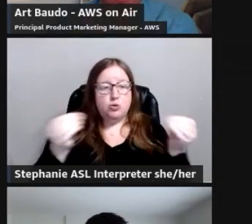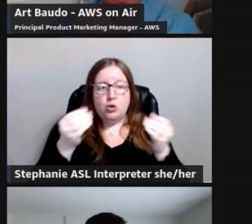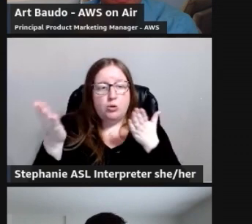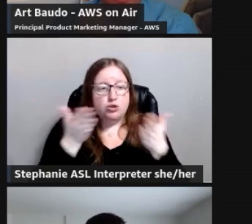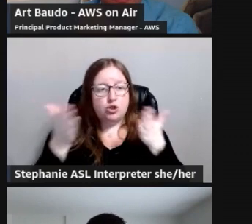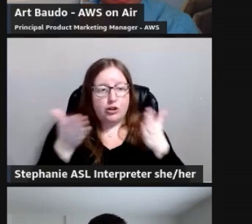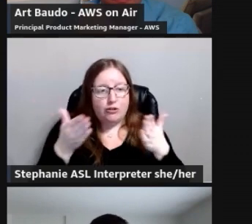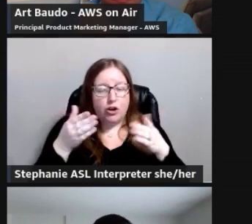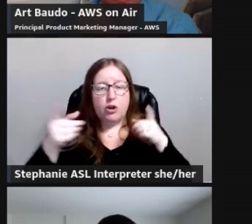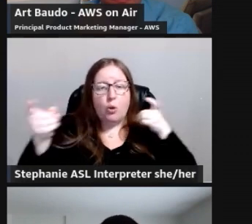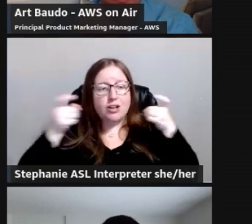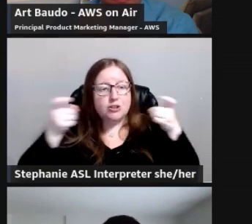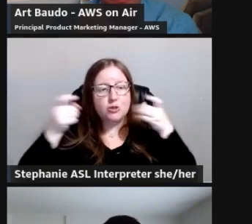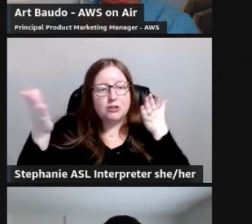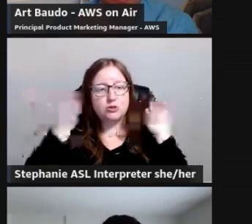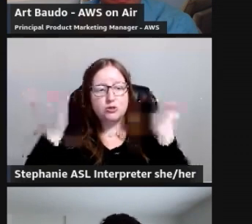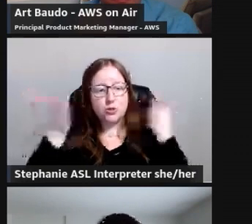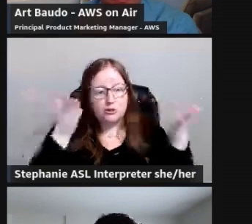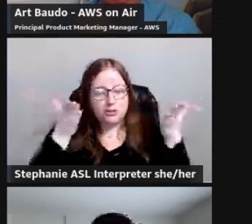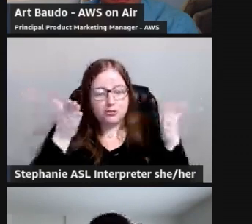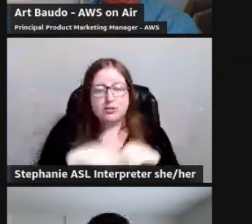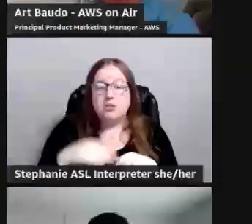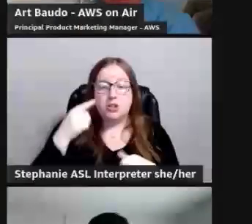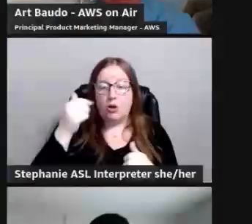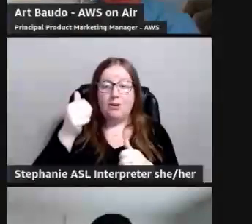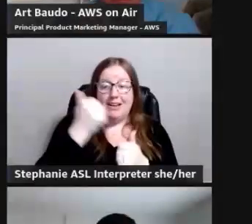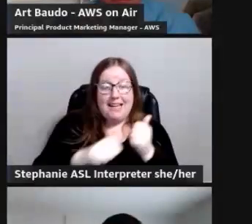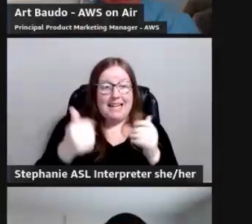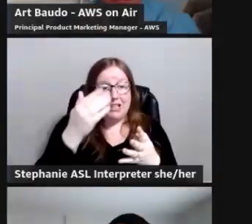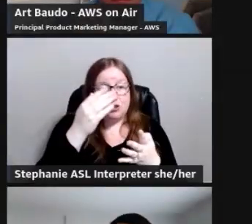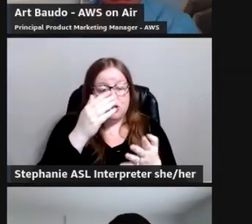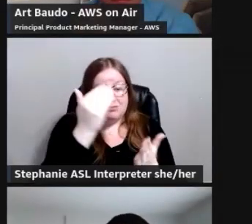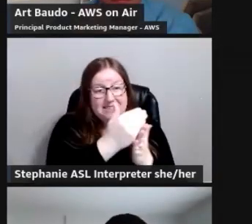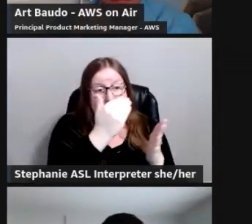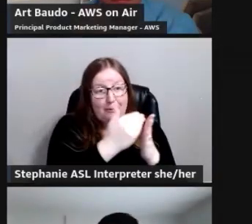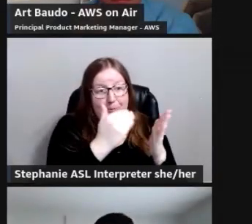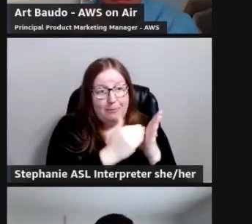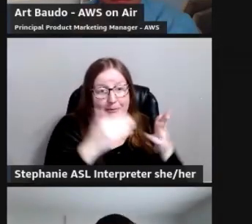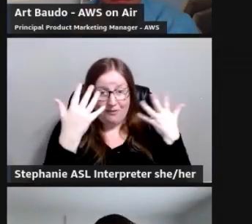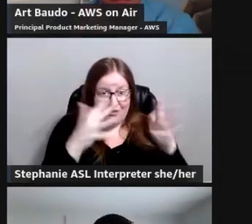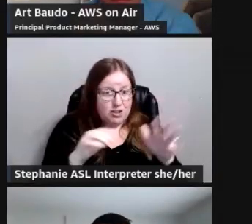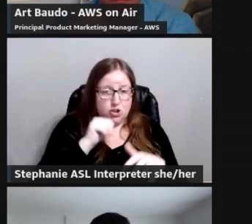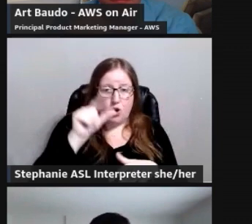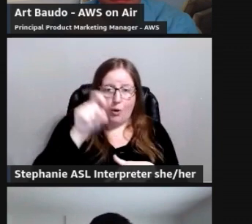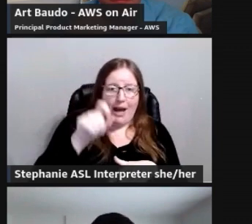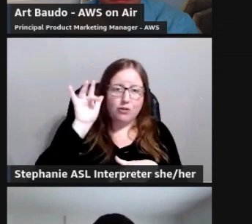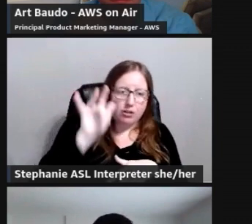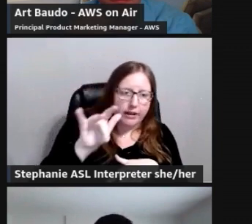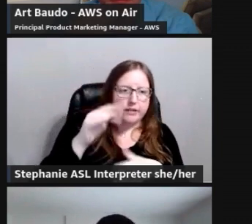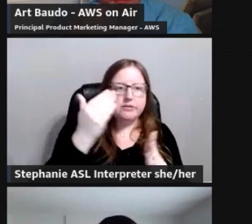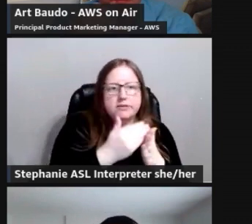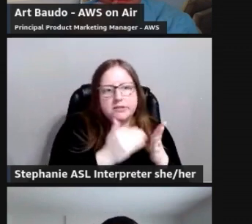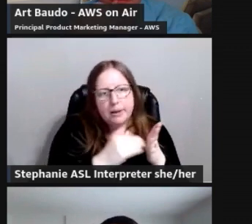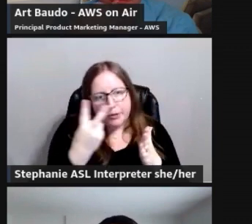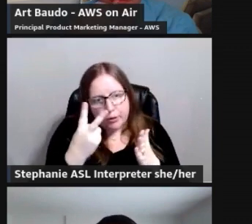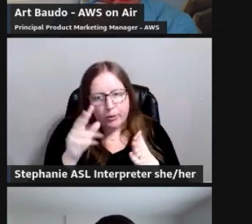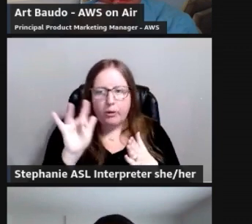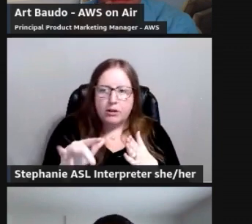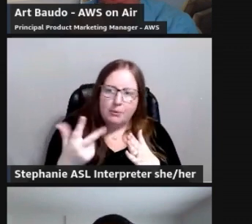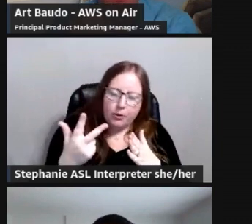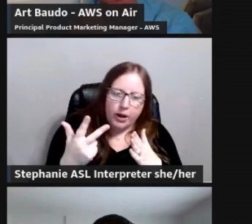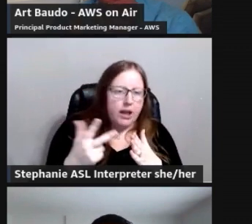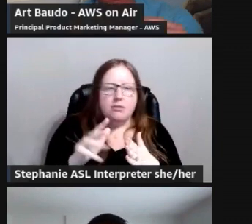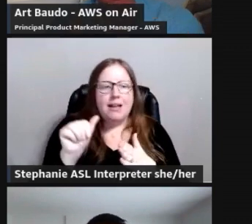orchestration service. So after each step is over, I don't need to go and click step 2, step 3, step 4. AWS